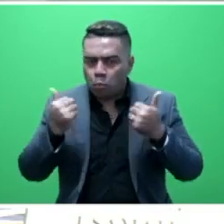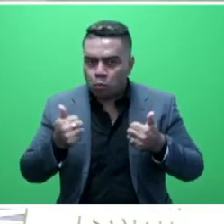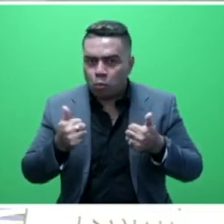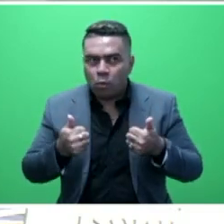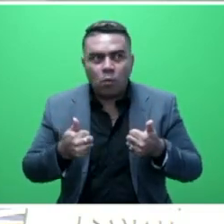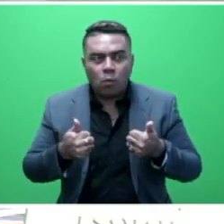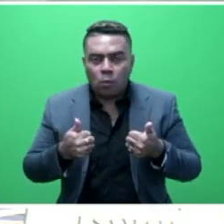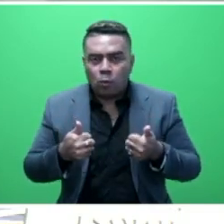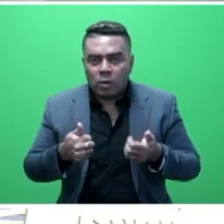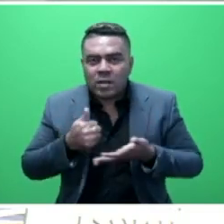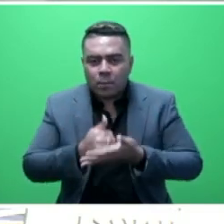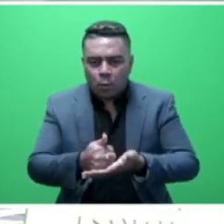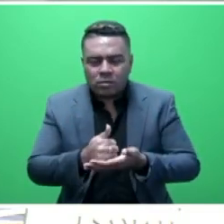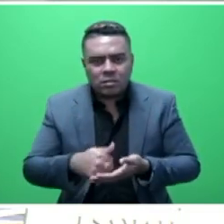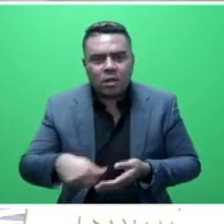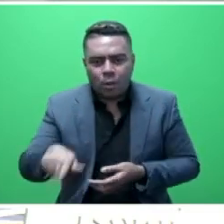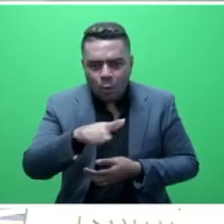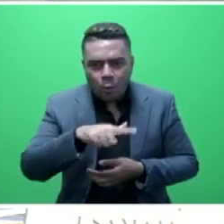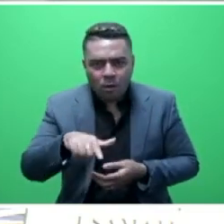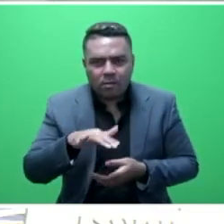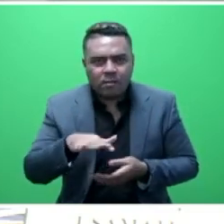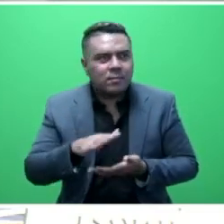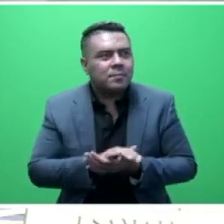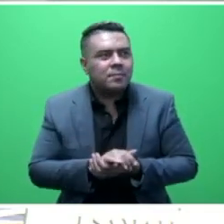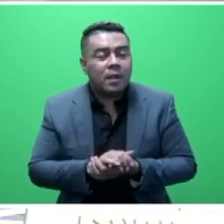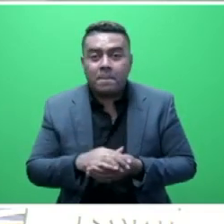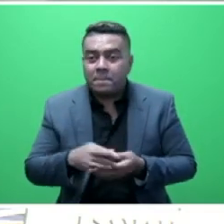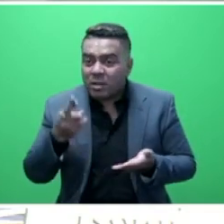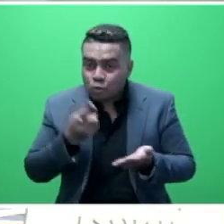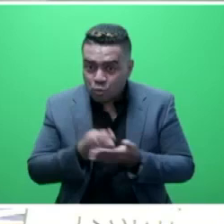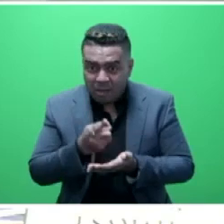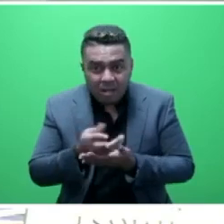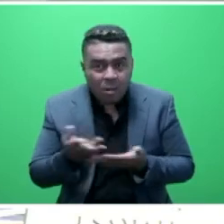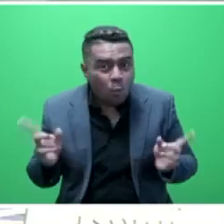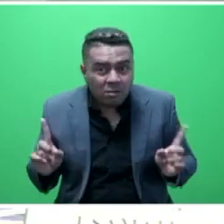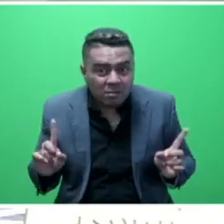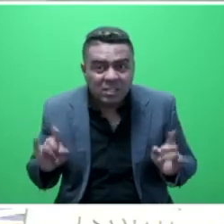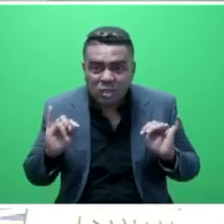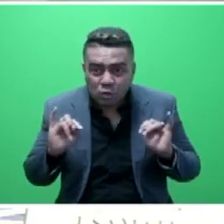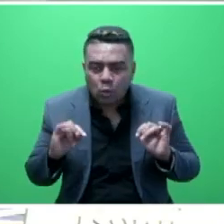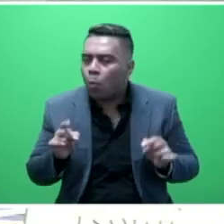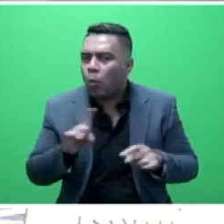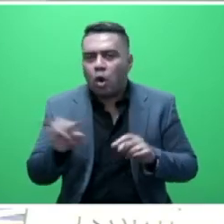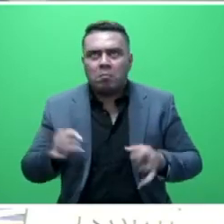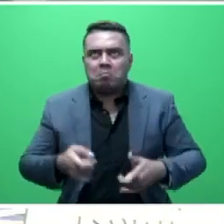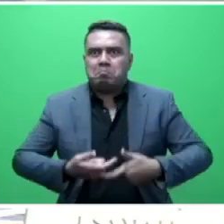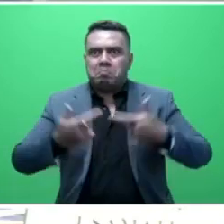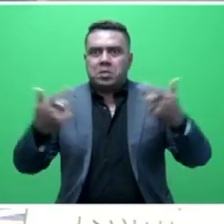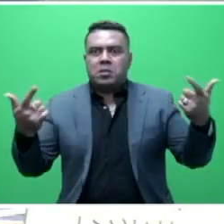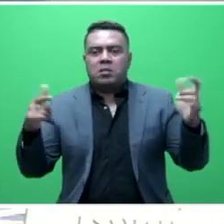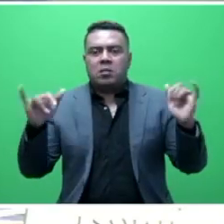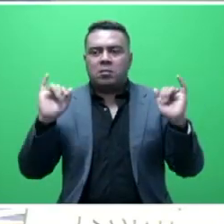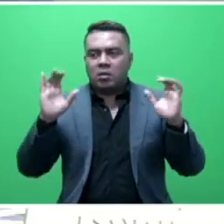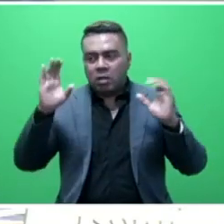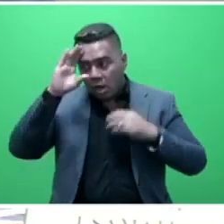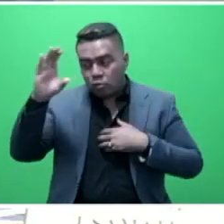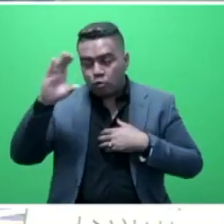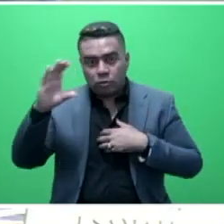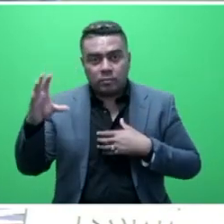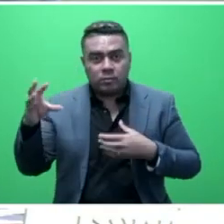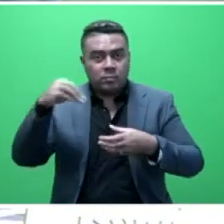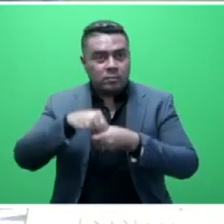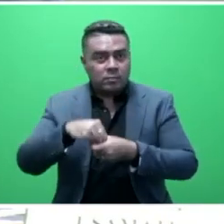go a long way. But the reality of the matter is that we aren't a big enough country to build a recovery solely